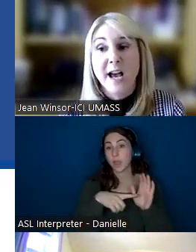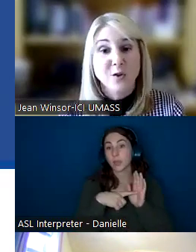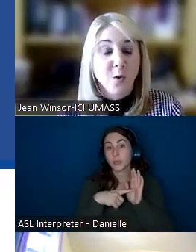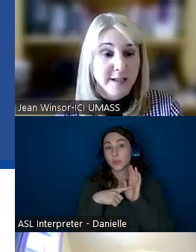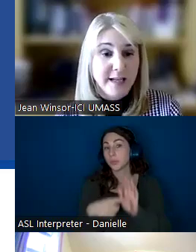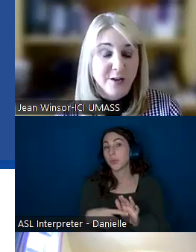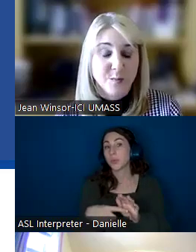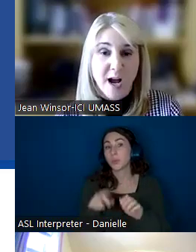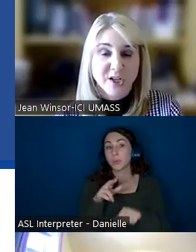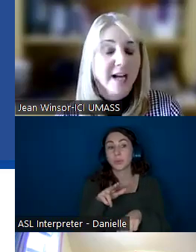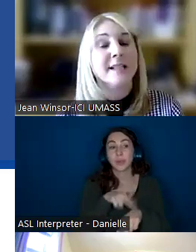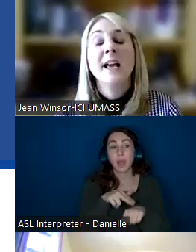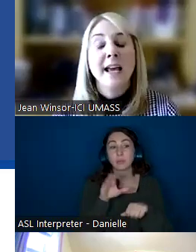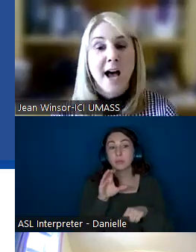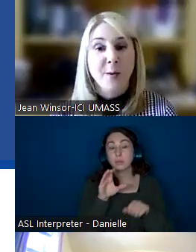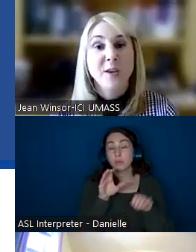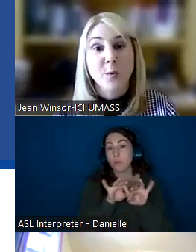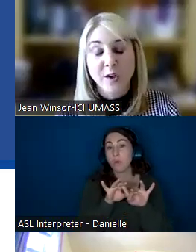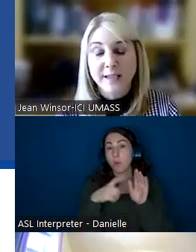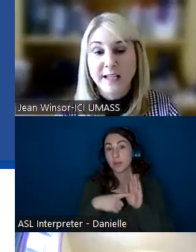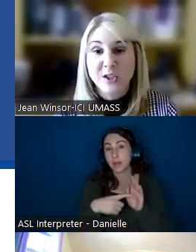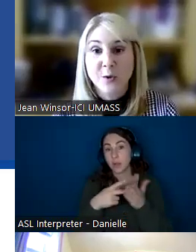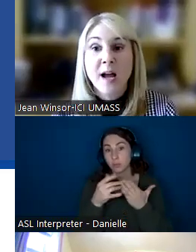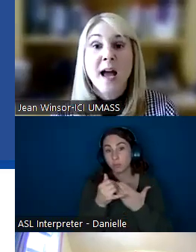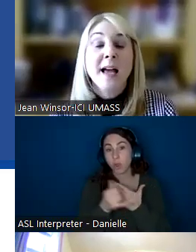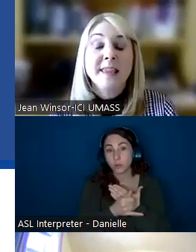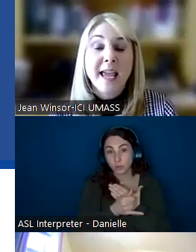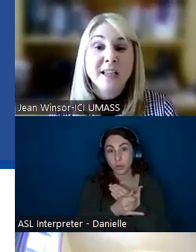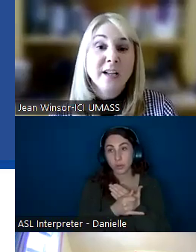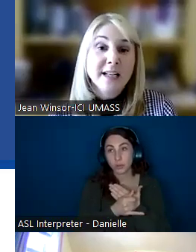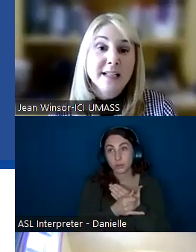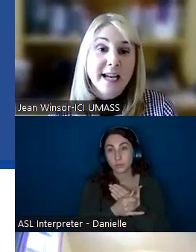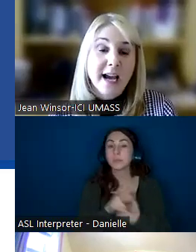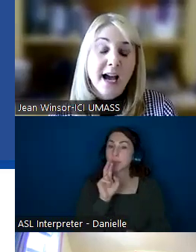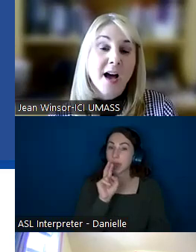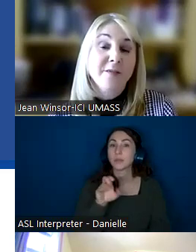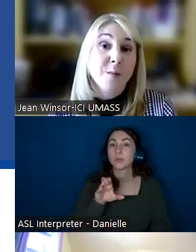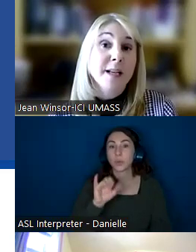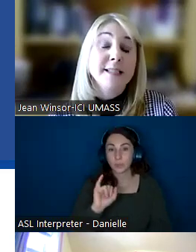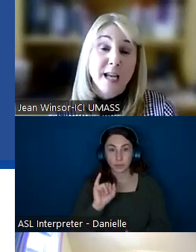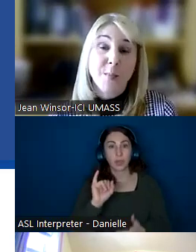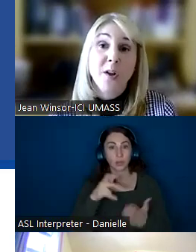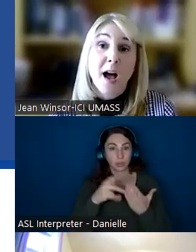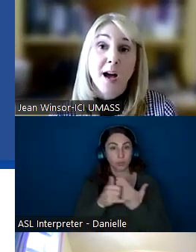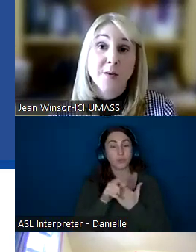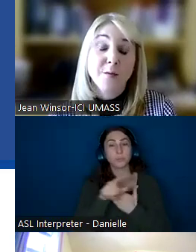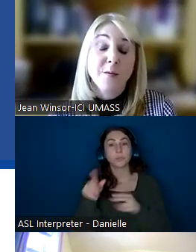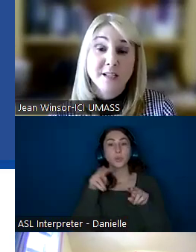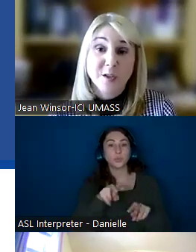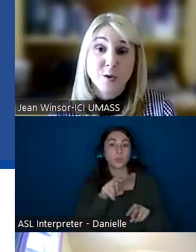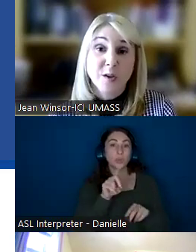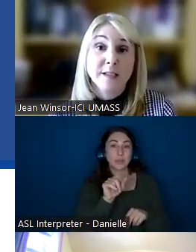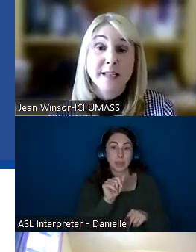the National Core Indicators Project and the work that they do. They look at data from a sample